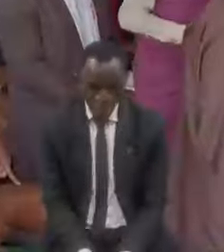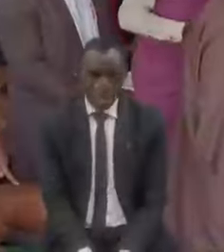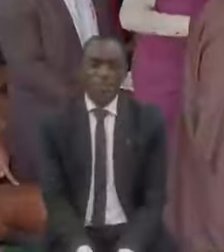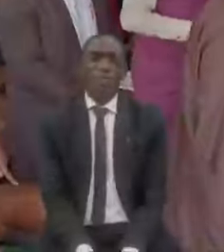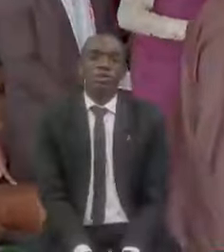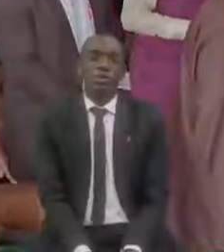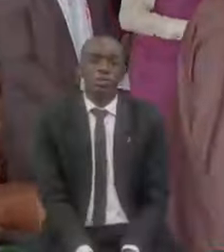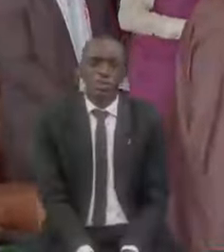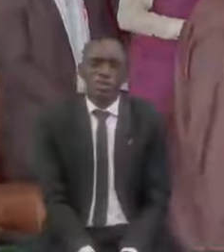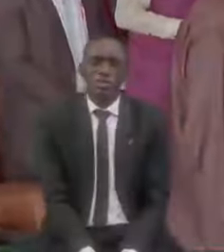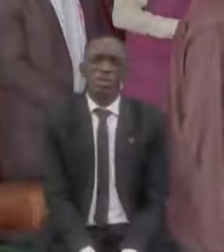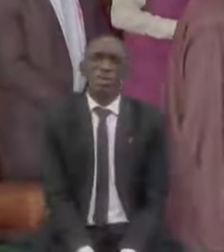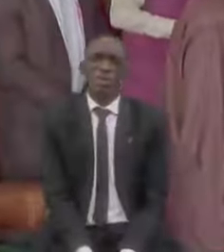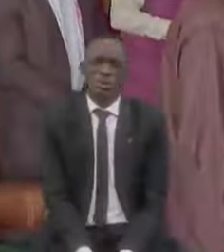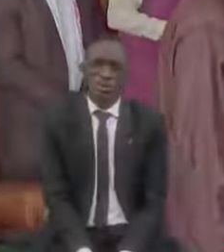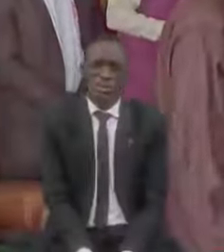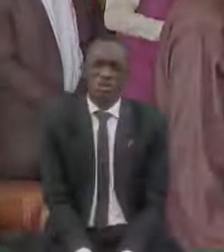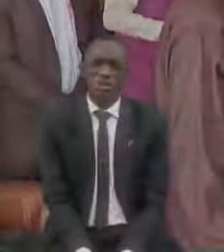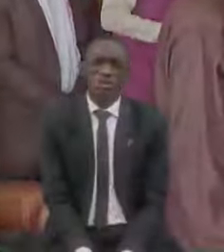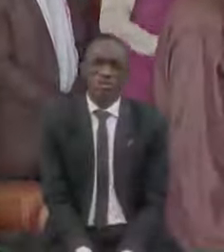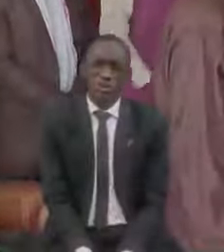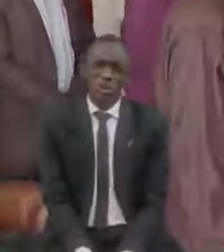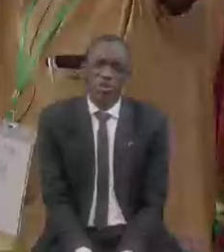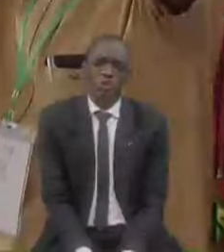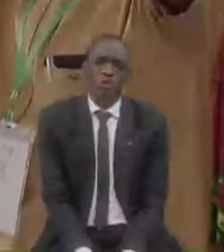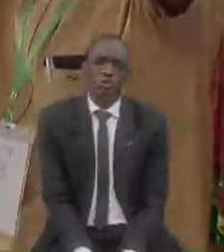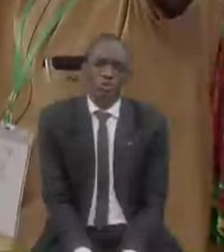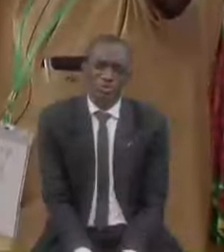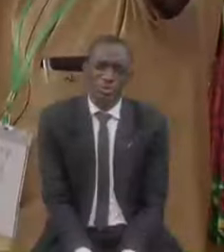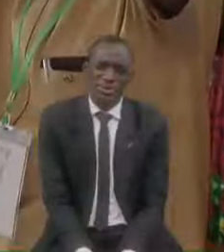Open your mouth.